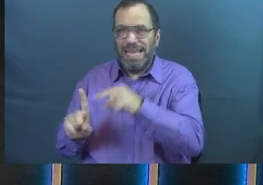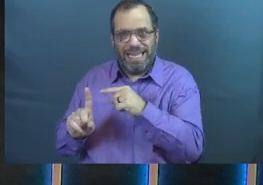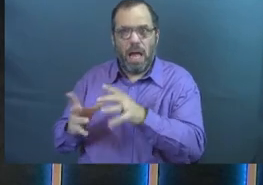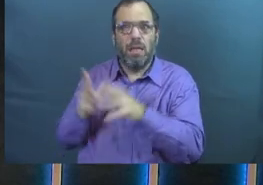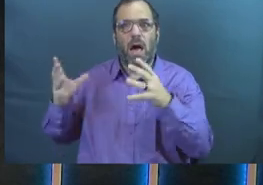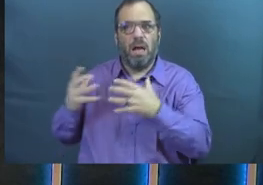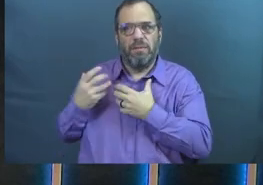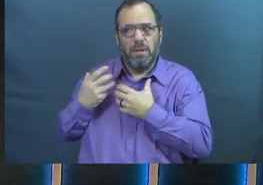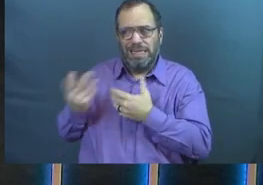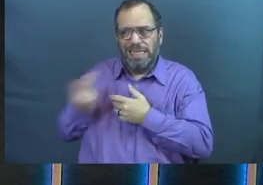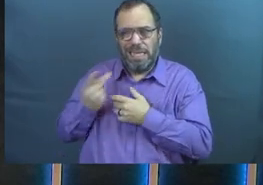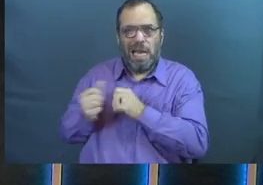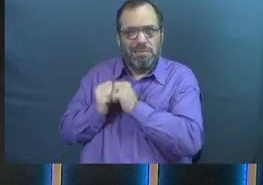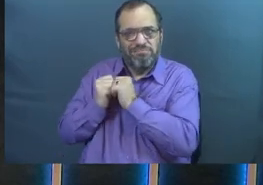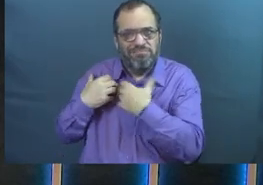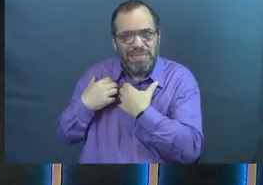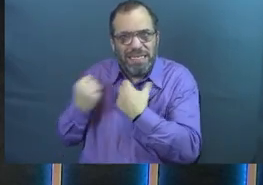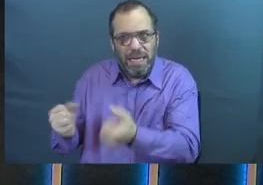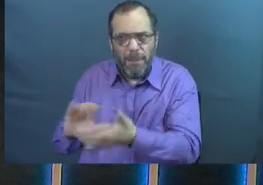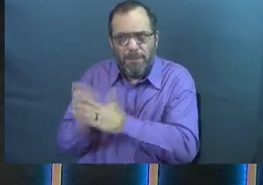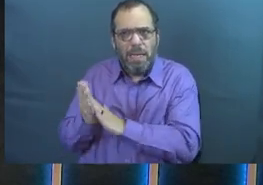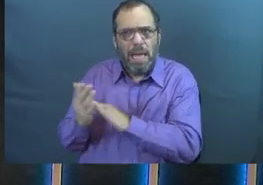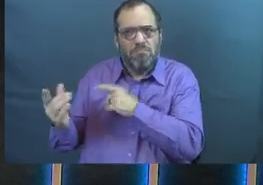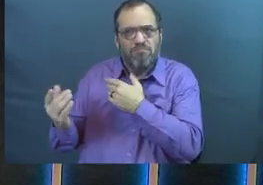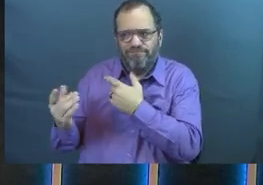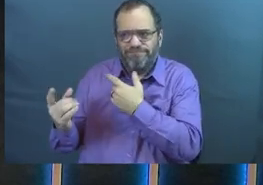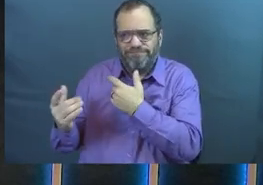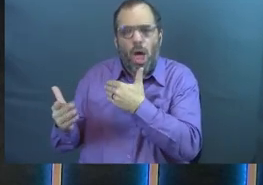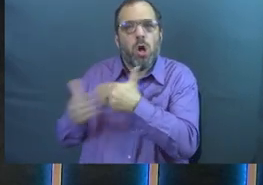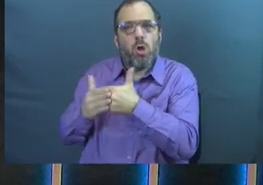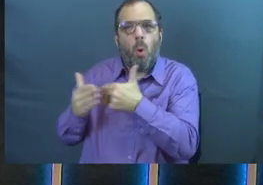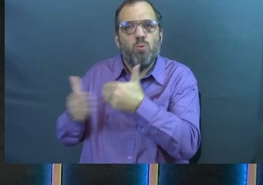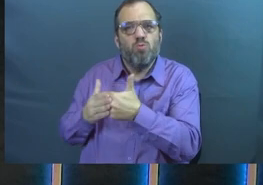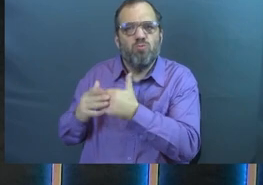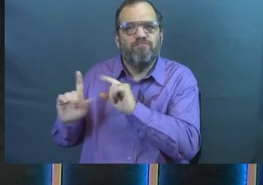and I did a lot of healing together, and we became very, very close.